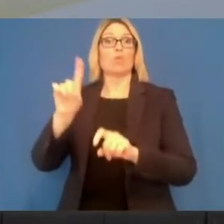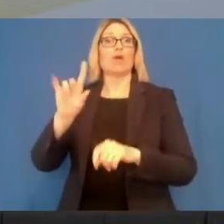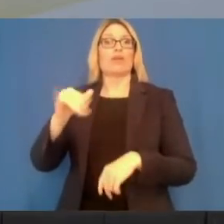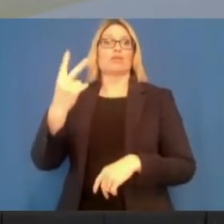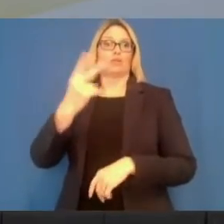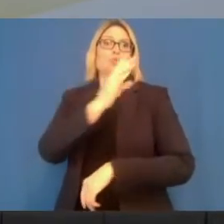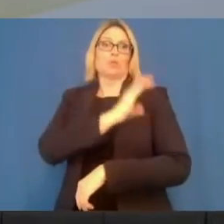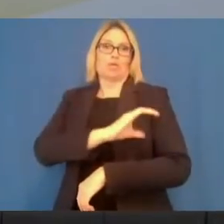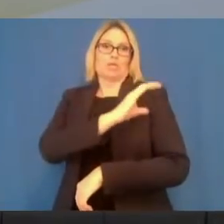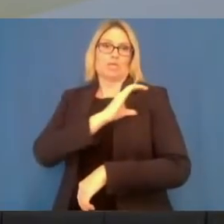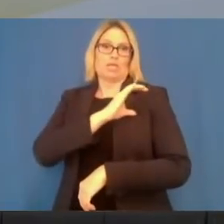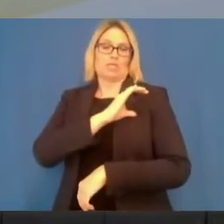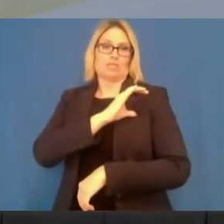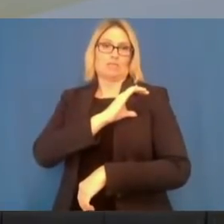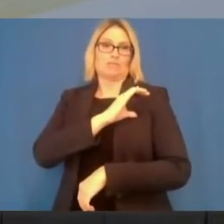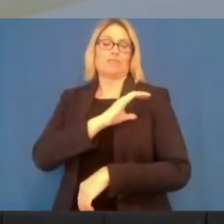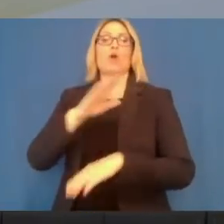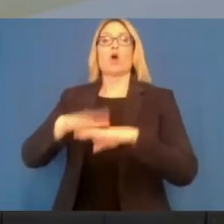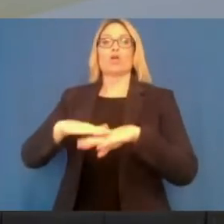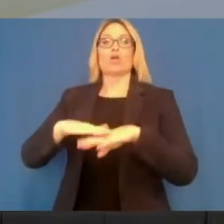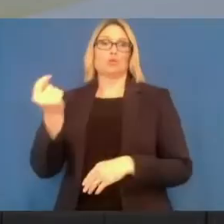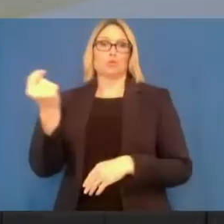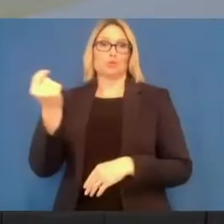clinics on Tuesday.